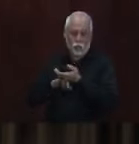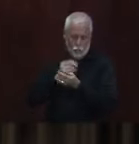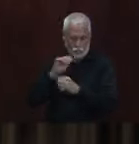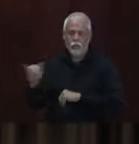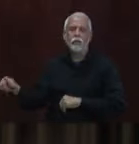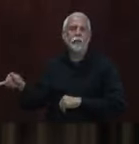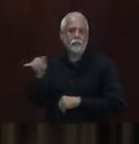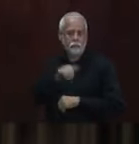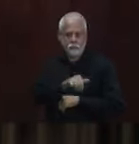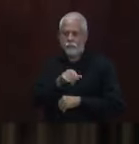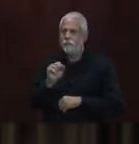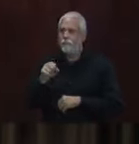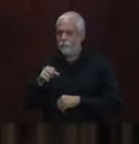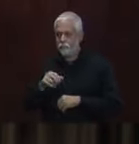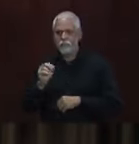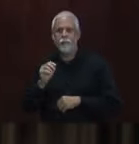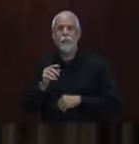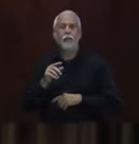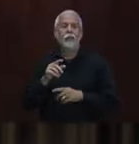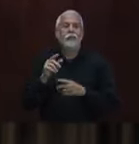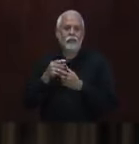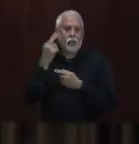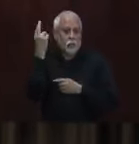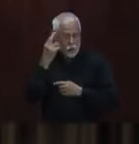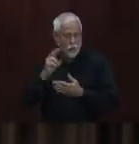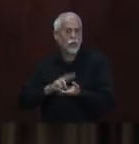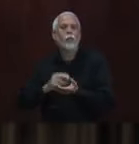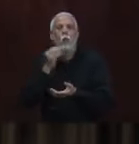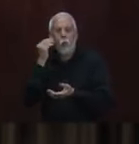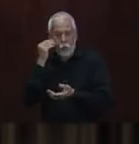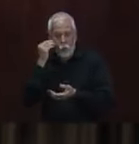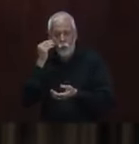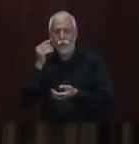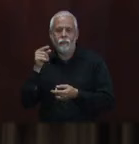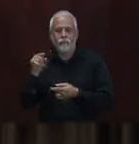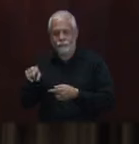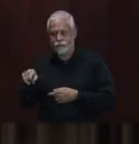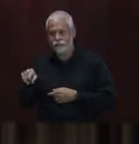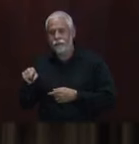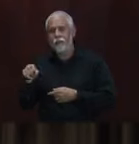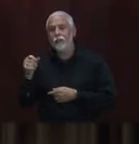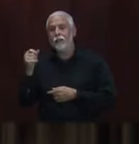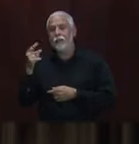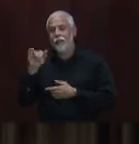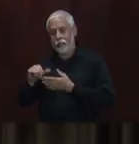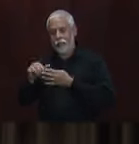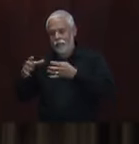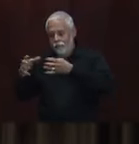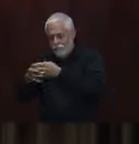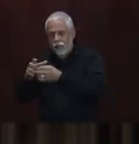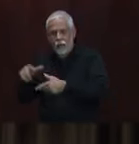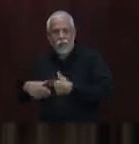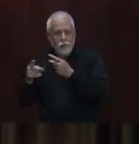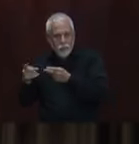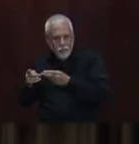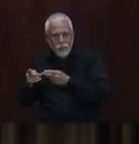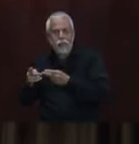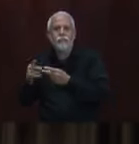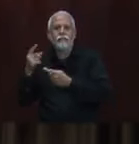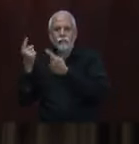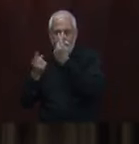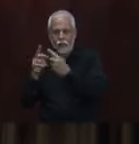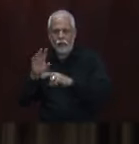correct. Oh, okay, okay. Same rationale as the nursing homes, that because that's a congregate living facility, that is